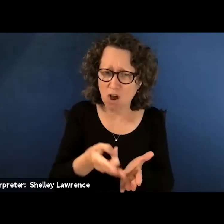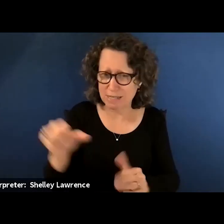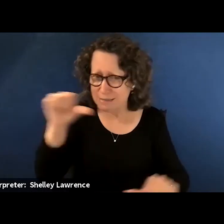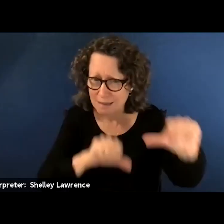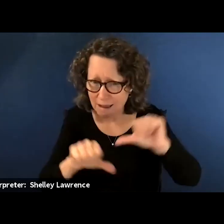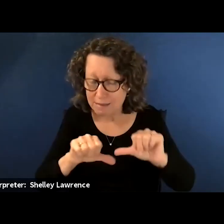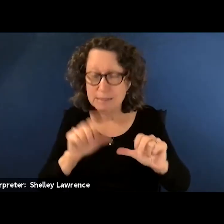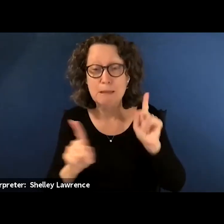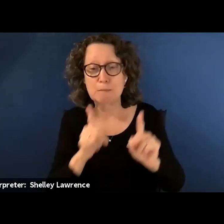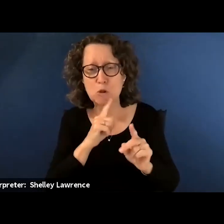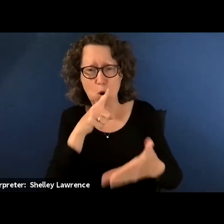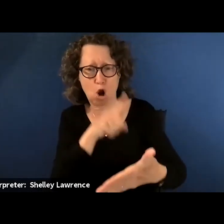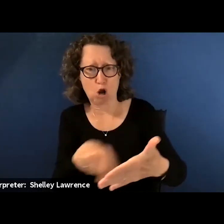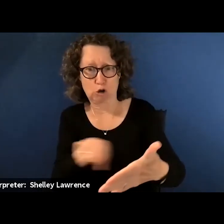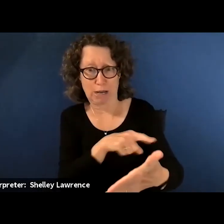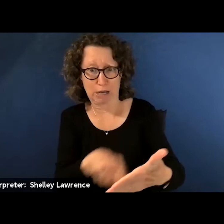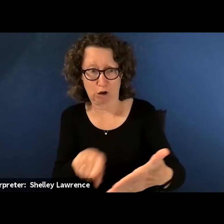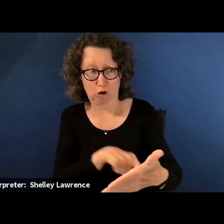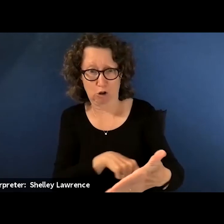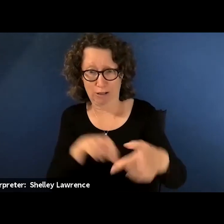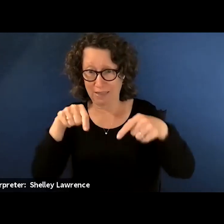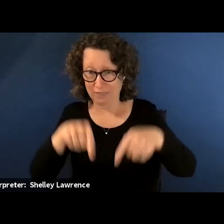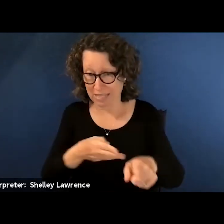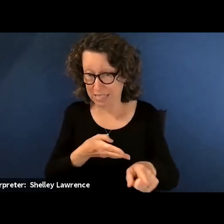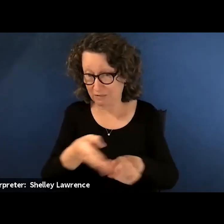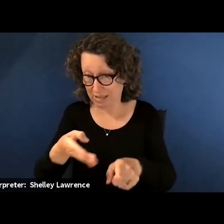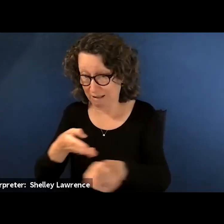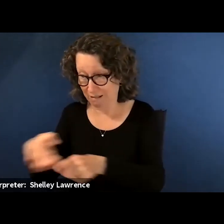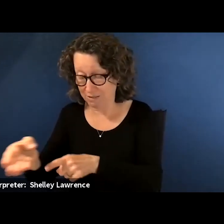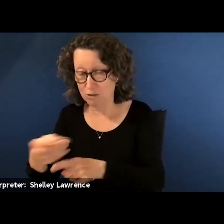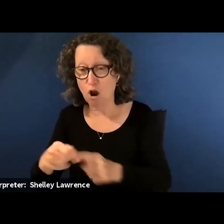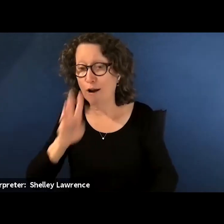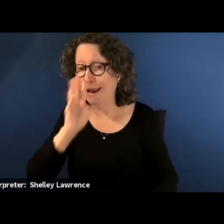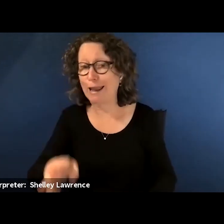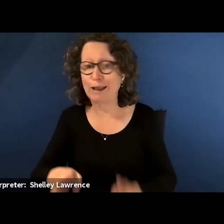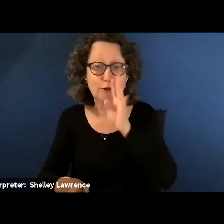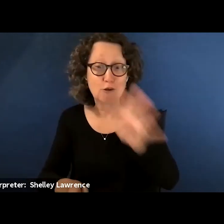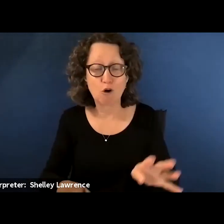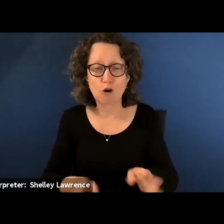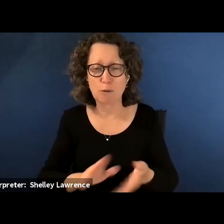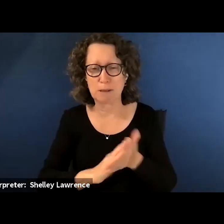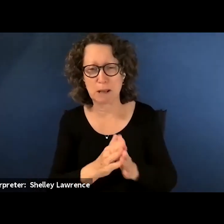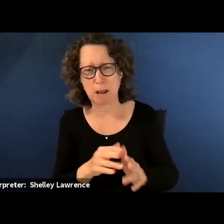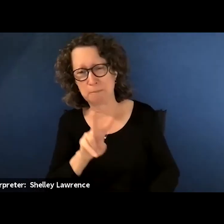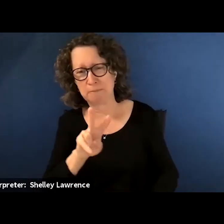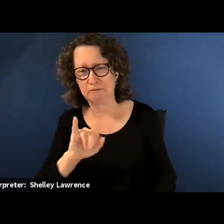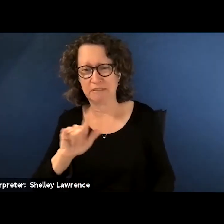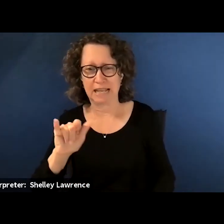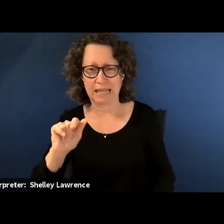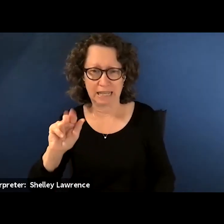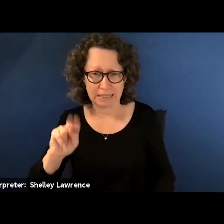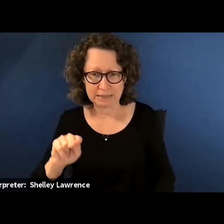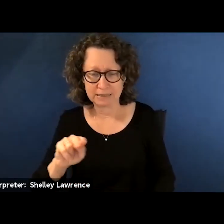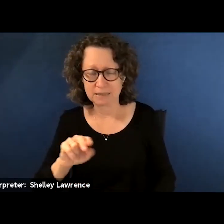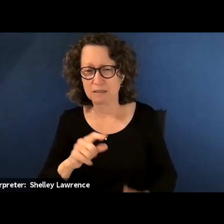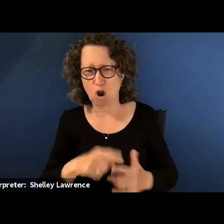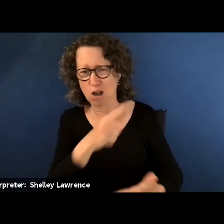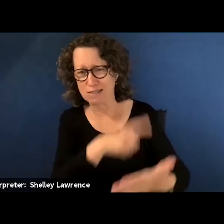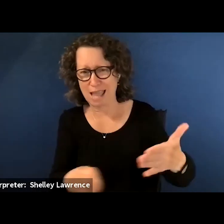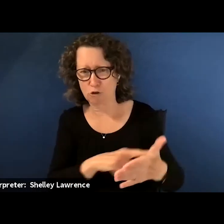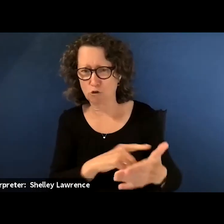people who are critical in these fields are ignored, are vilified, are slandered, and are fired